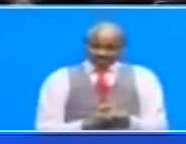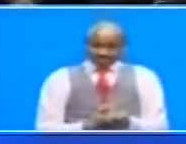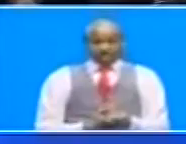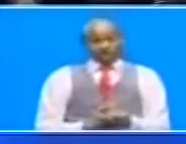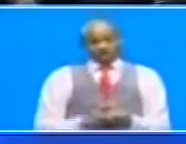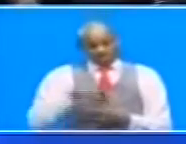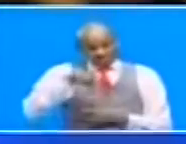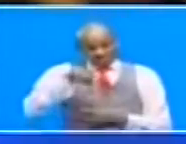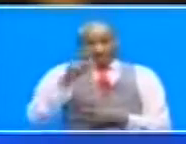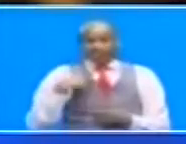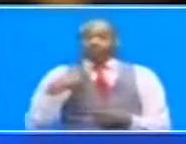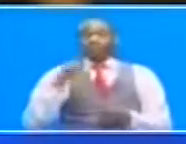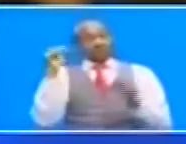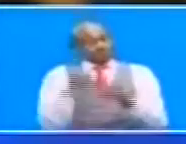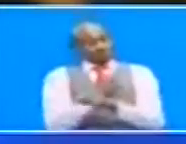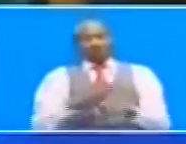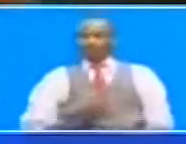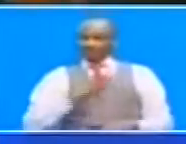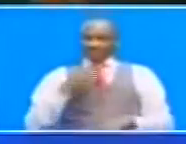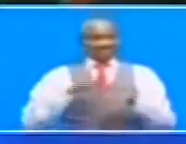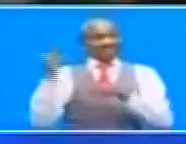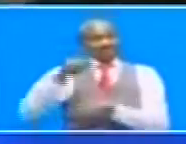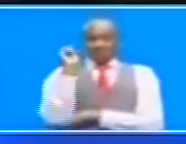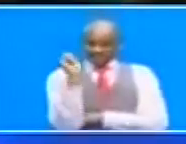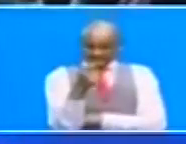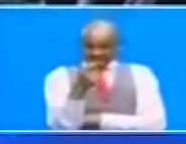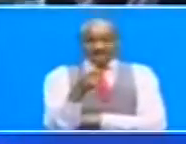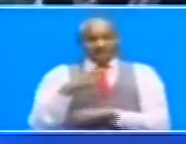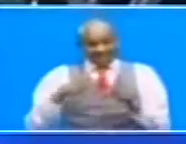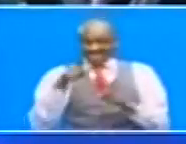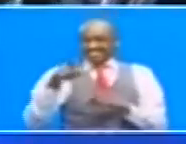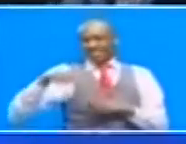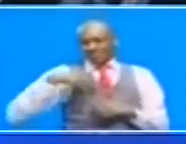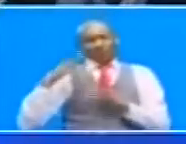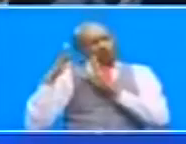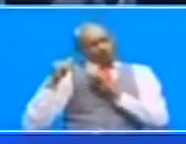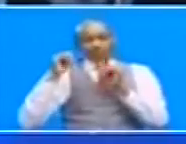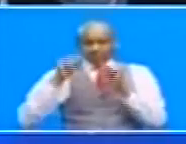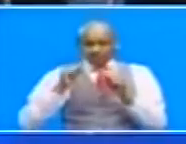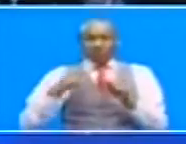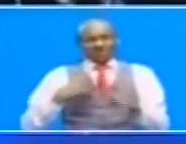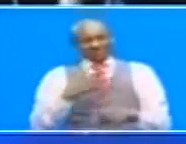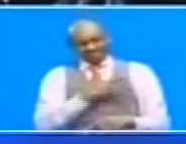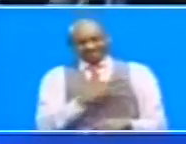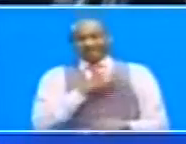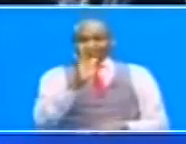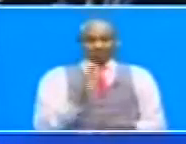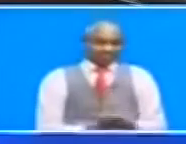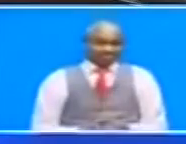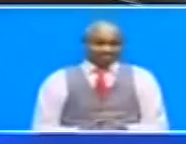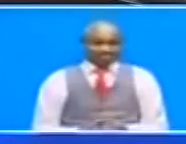has confirmed he won't be visiting the village during his trip to Kenya, those in Kogelo hope he will continue to inspire them.